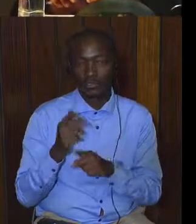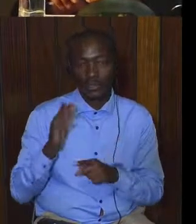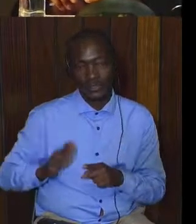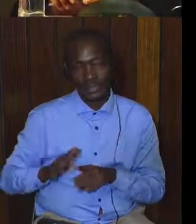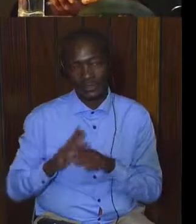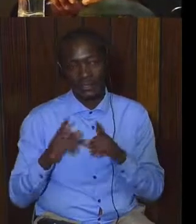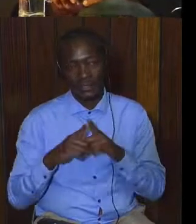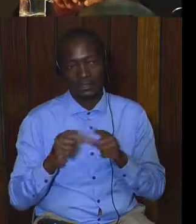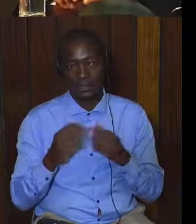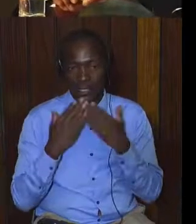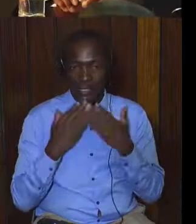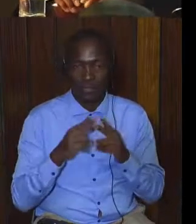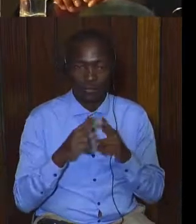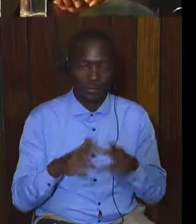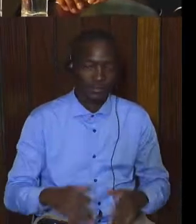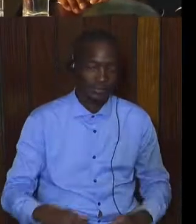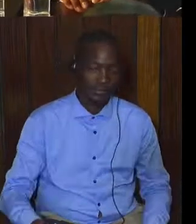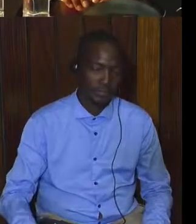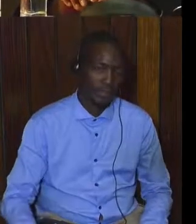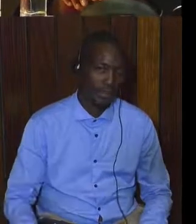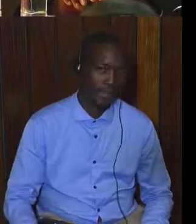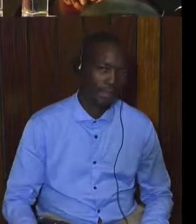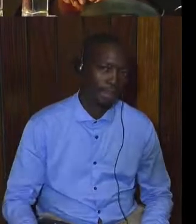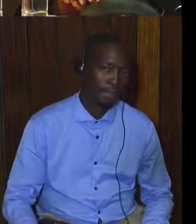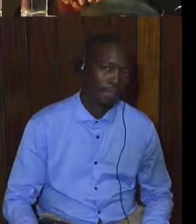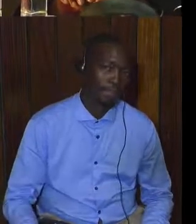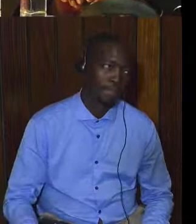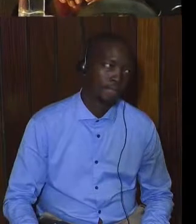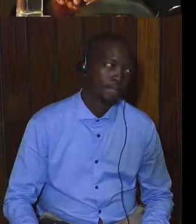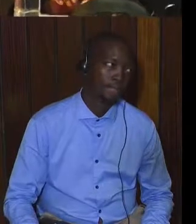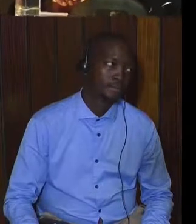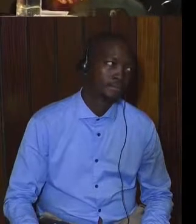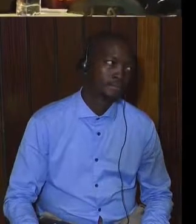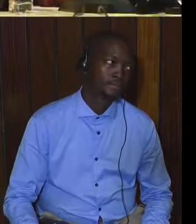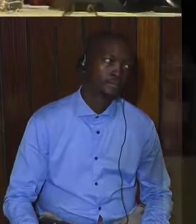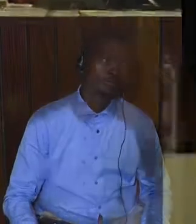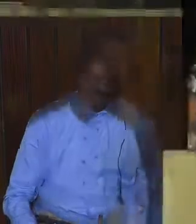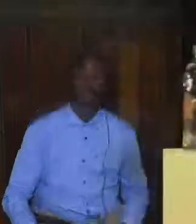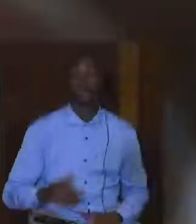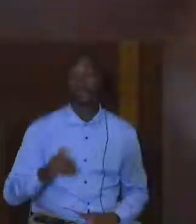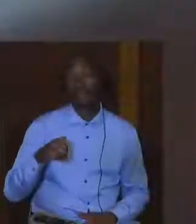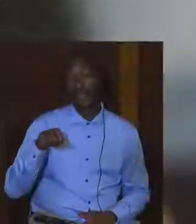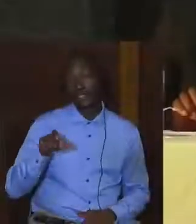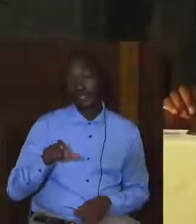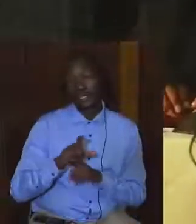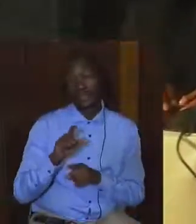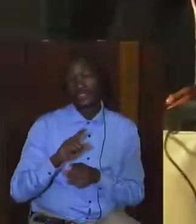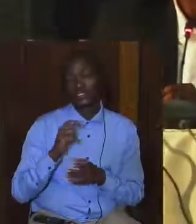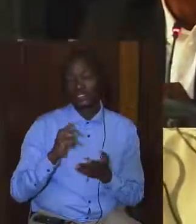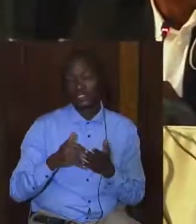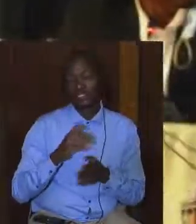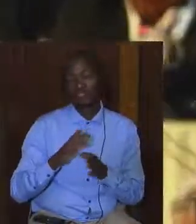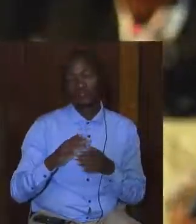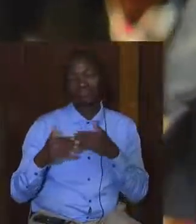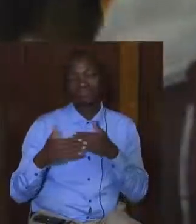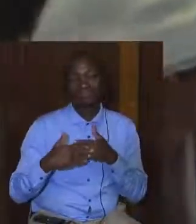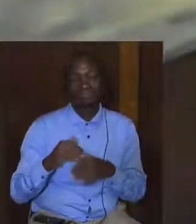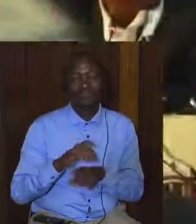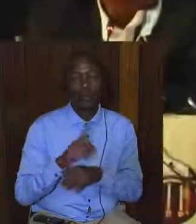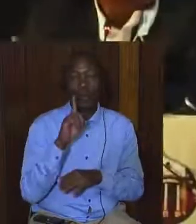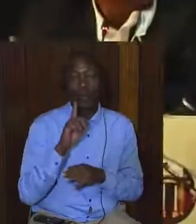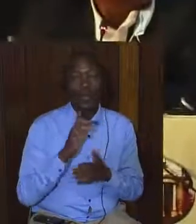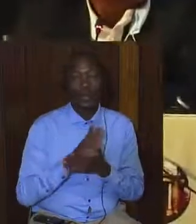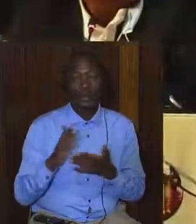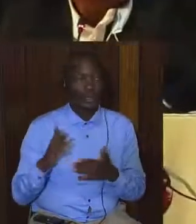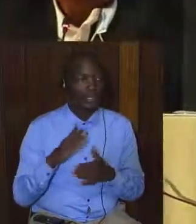side. Thank you. Chair, just to conclude on the presentation, Chair, the one part that deals